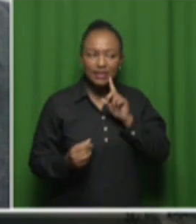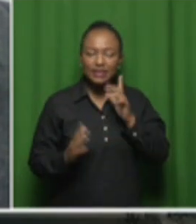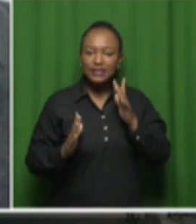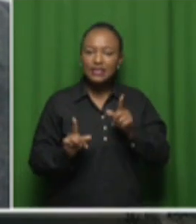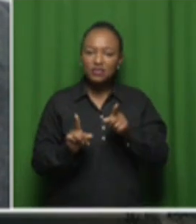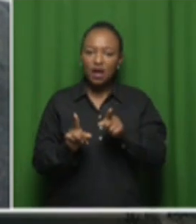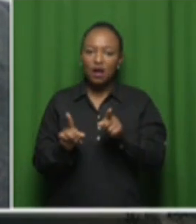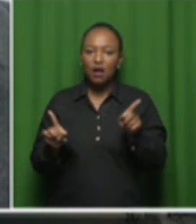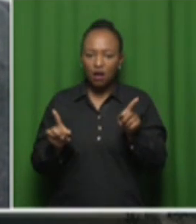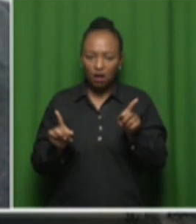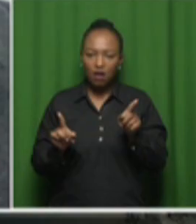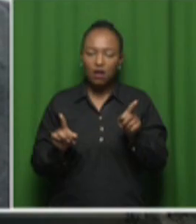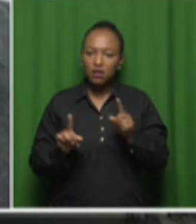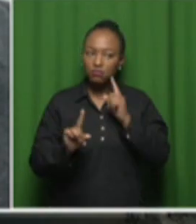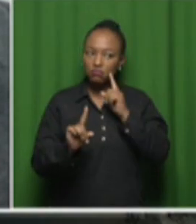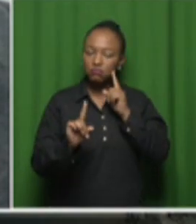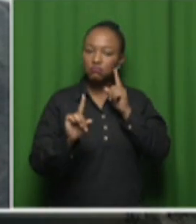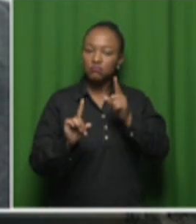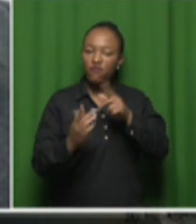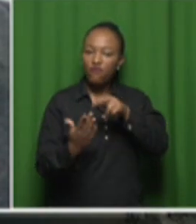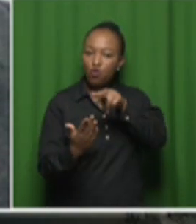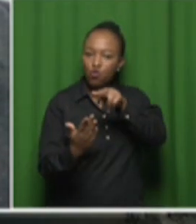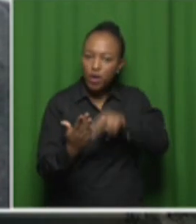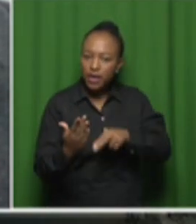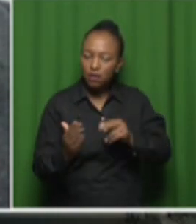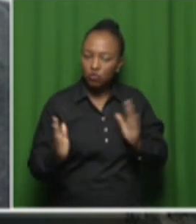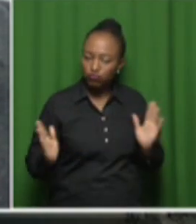that are aiming to foster a reading culture?